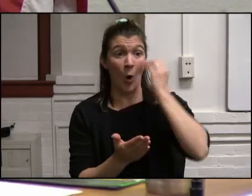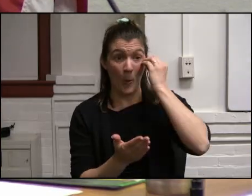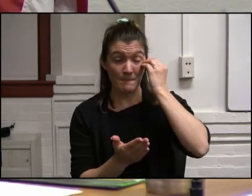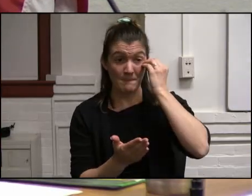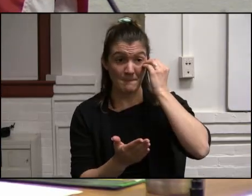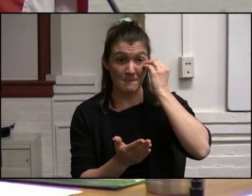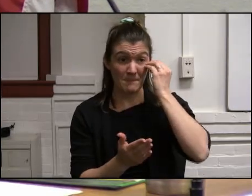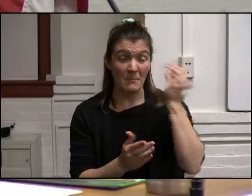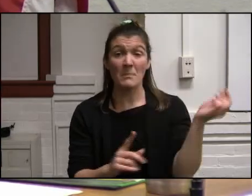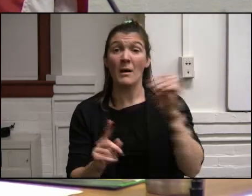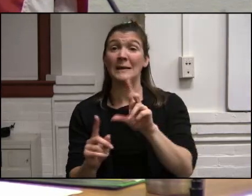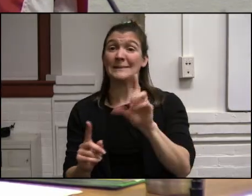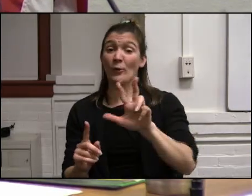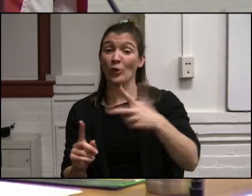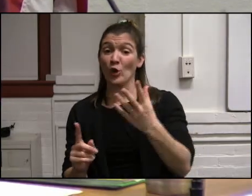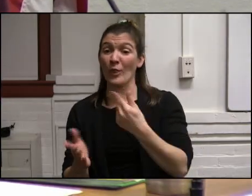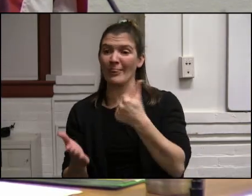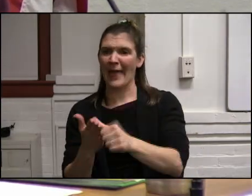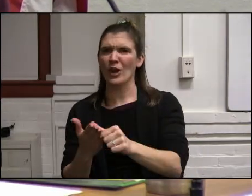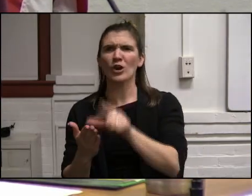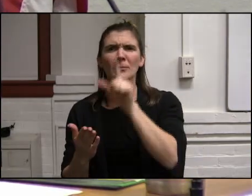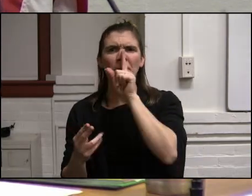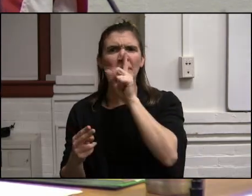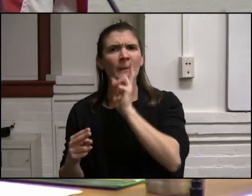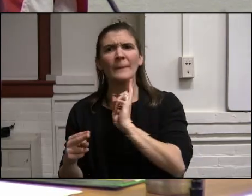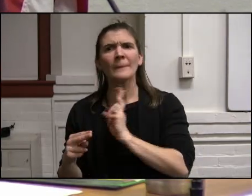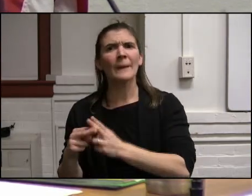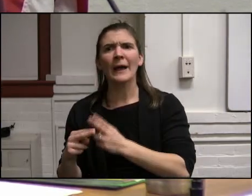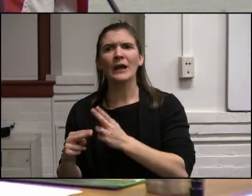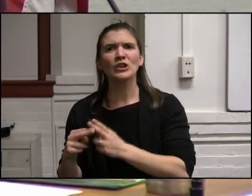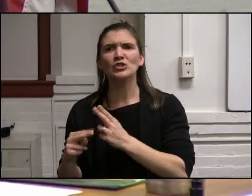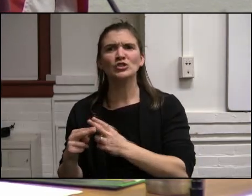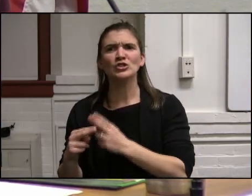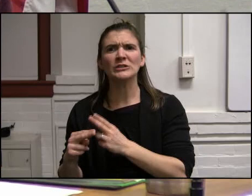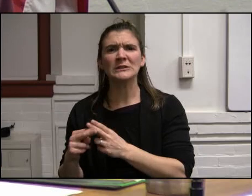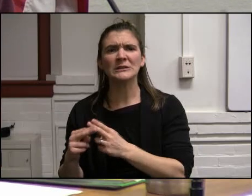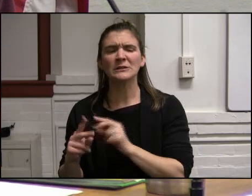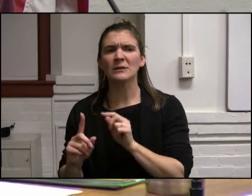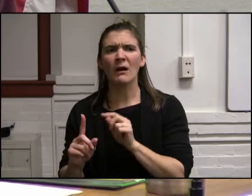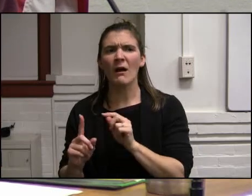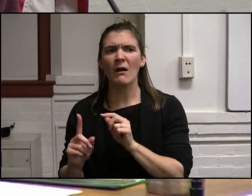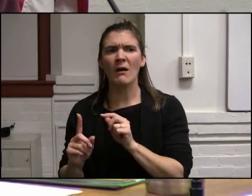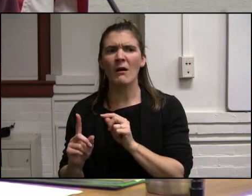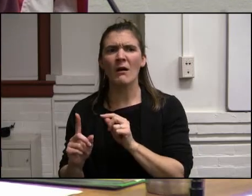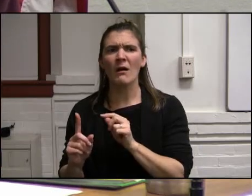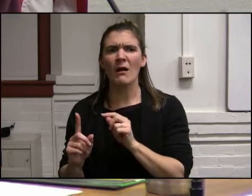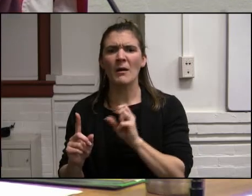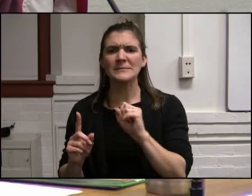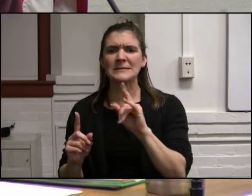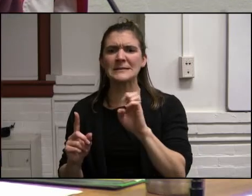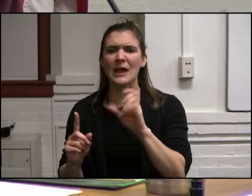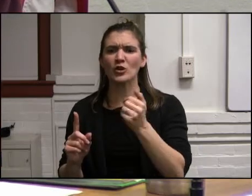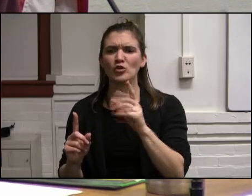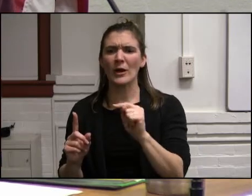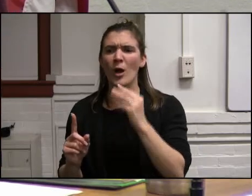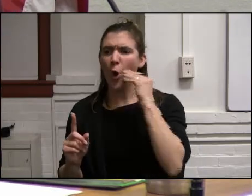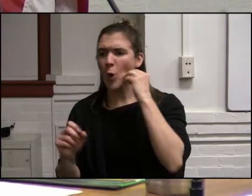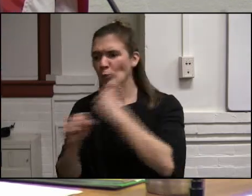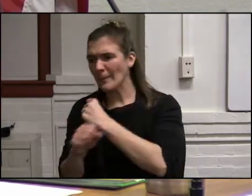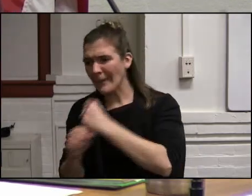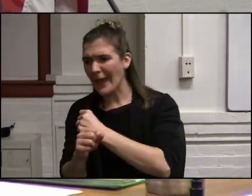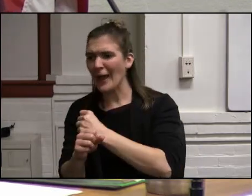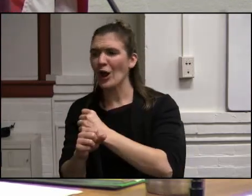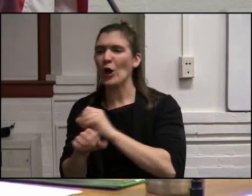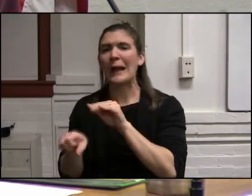the December 3rd letter we've got, it only mentions under the final hearing site grant provided home repair and housing